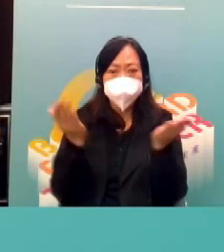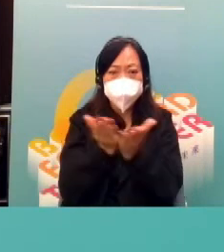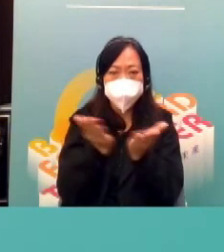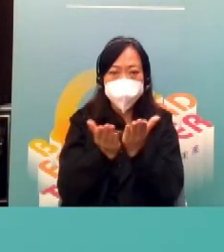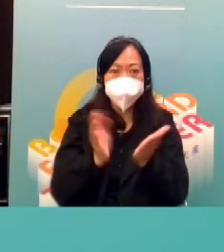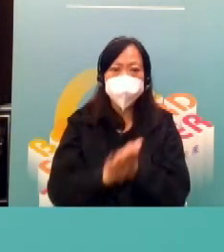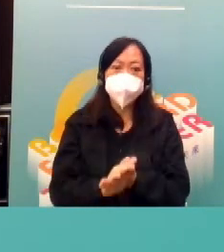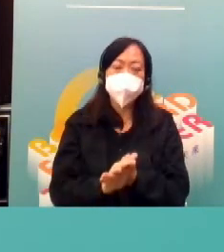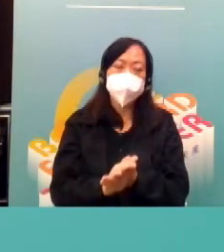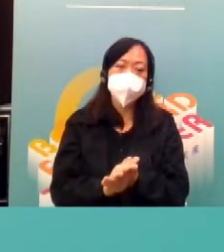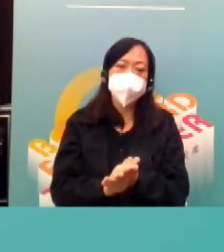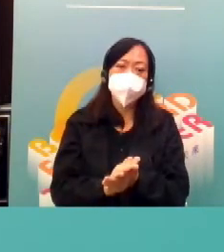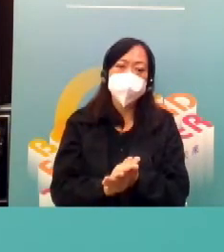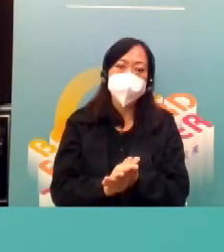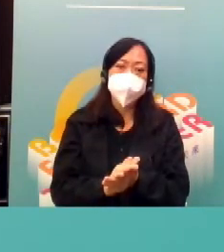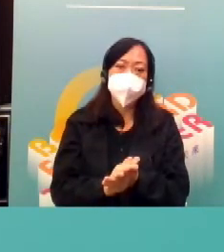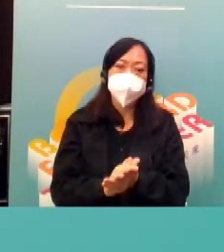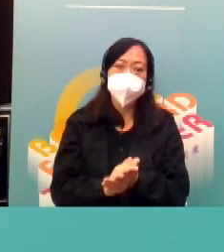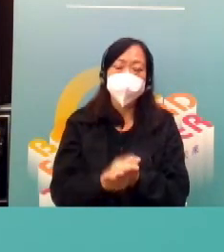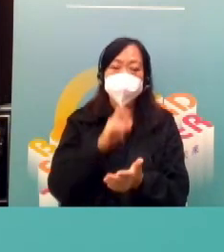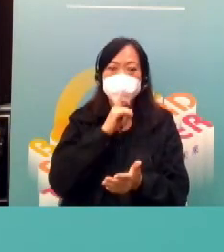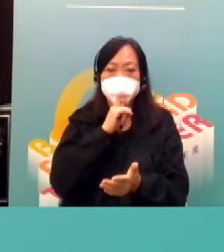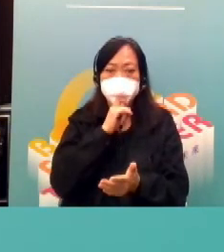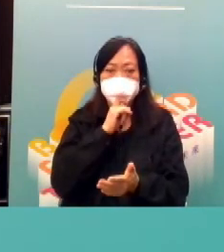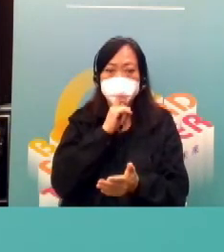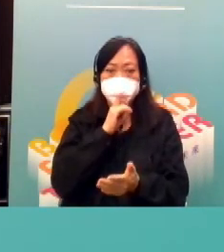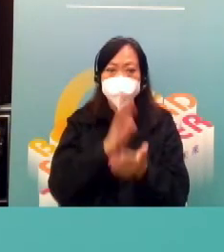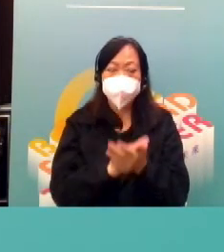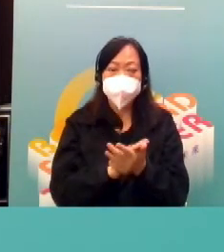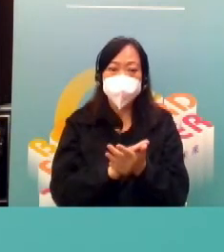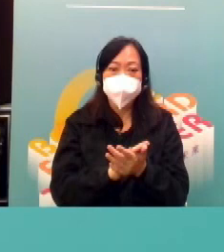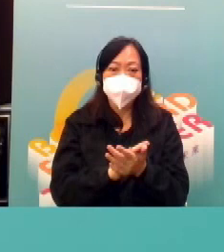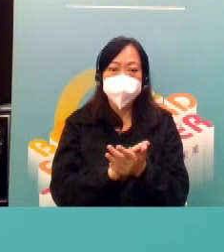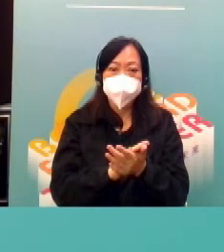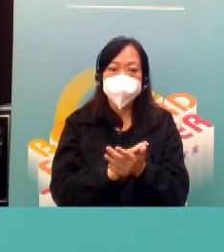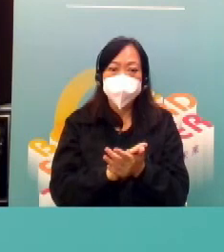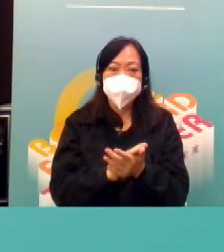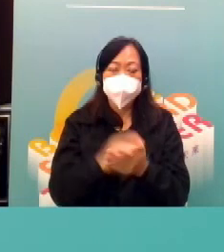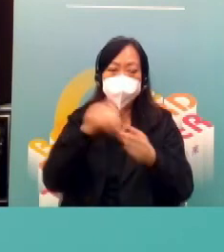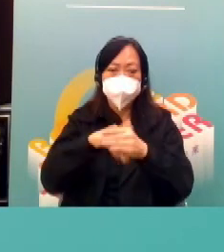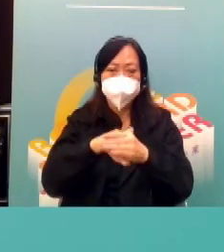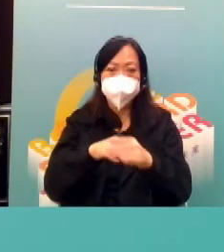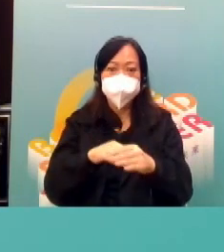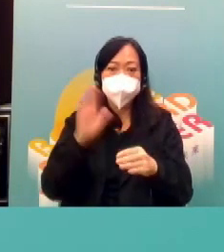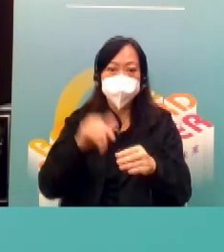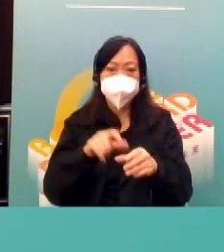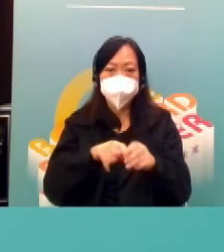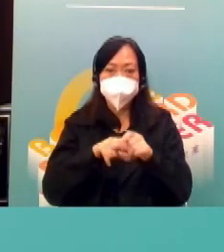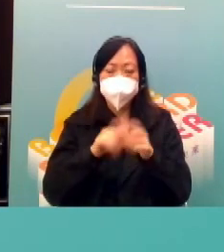of return, then I will select those with a sustainability and ESG goal. So